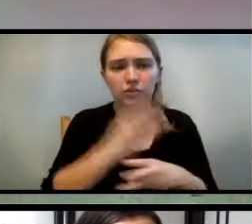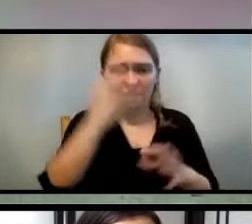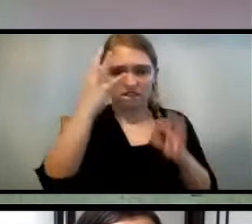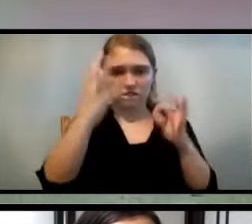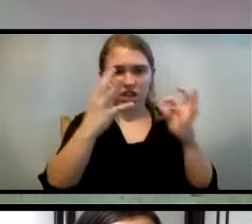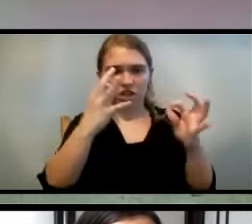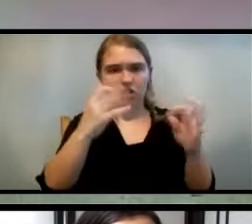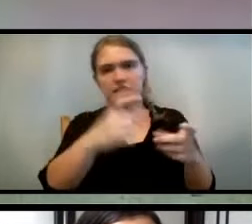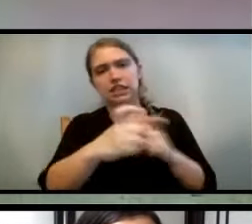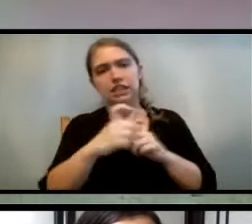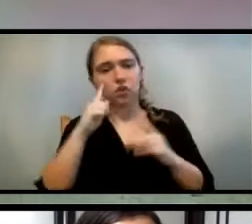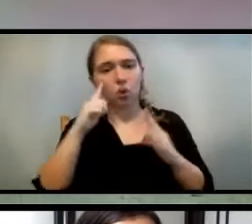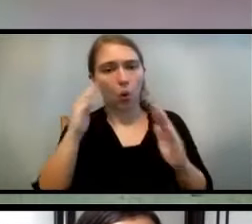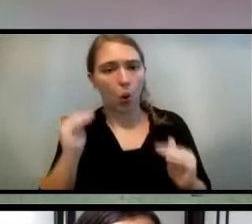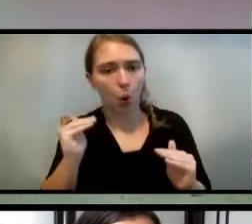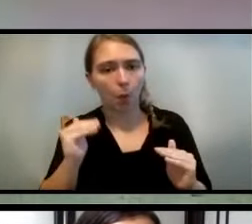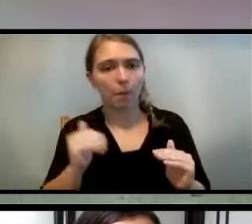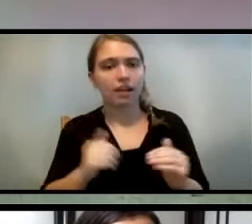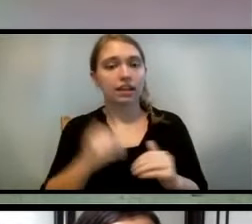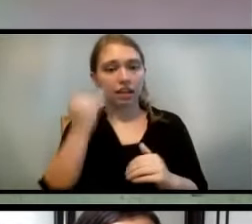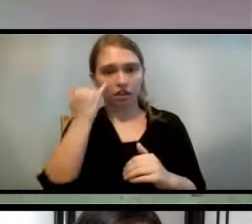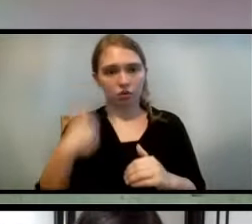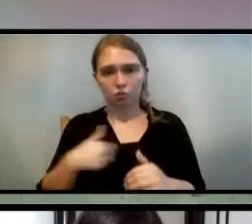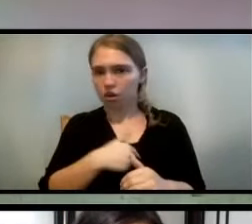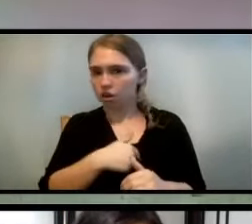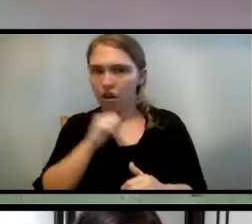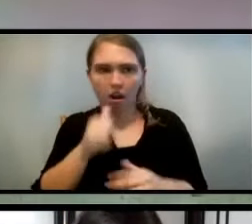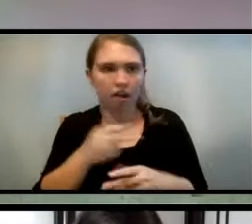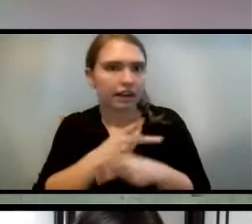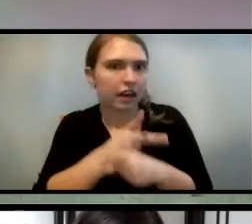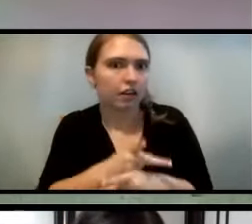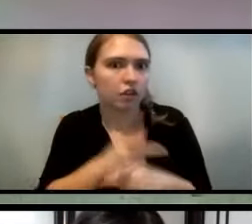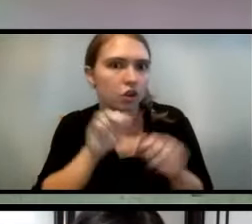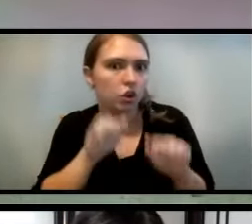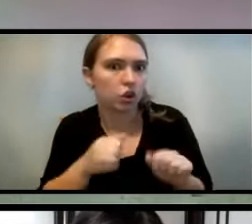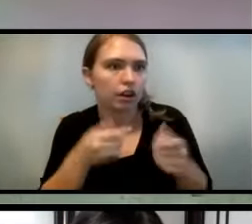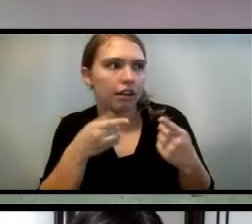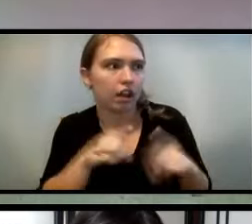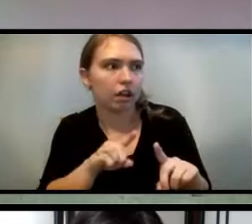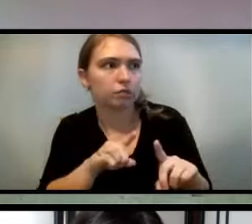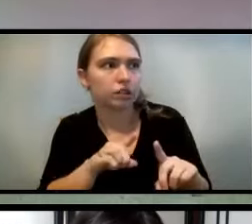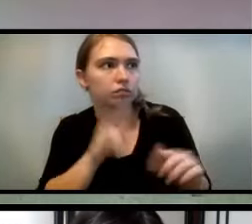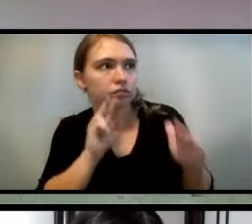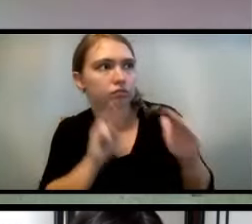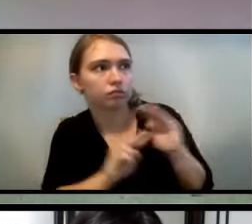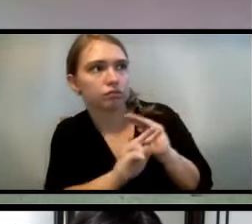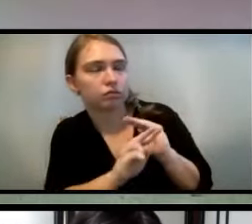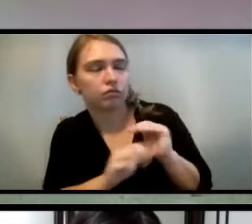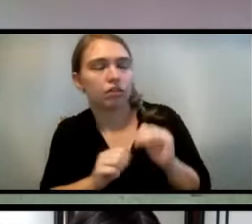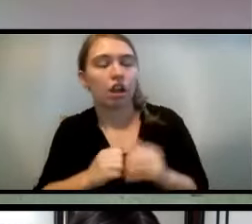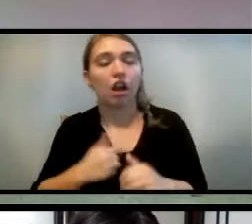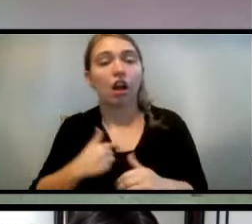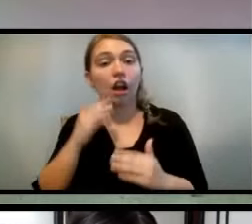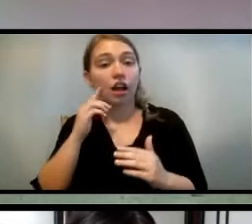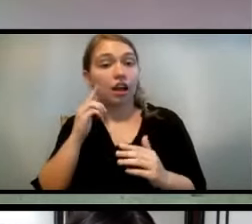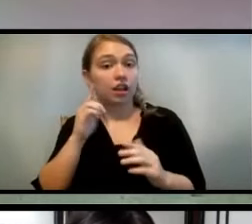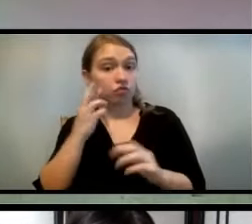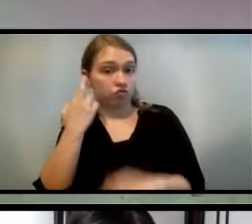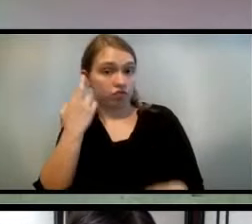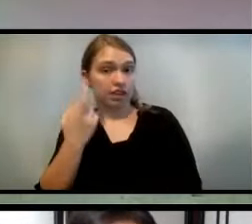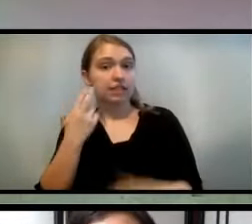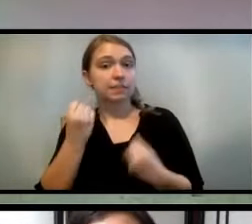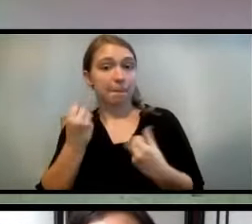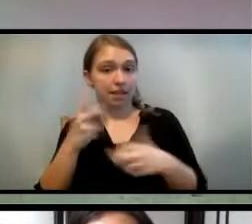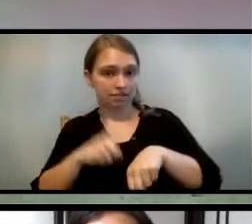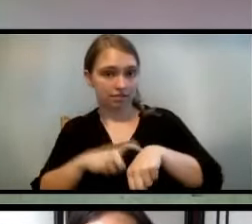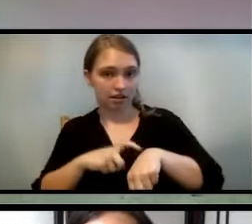or there but if we are not careful. I do find that a lot of times